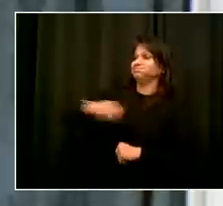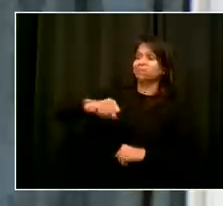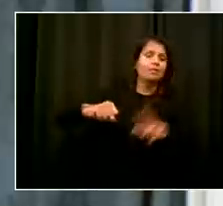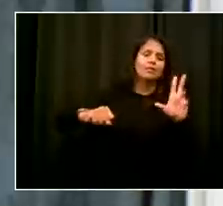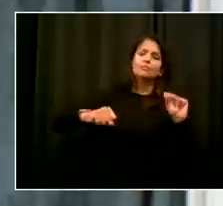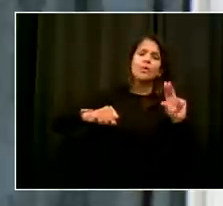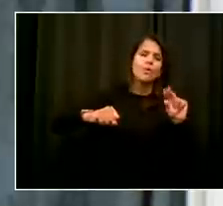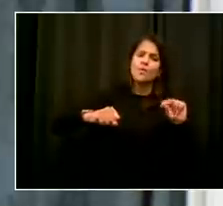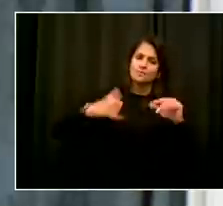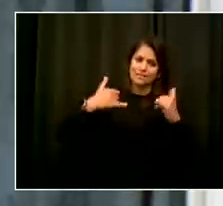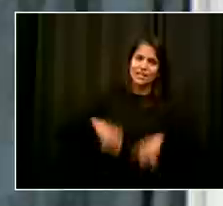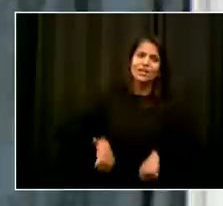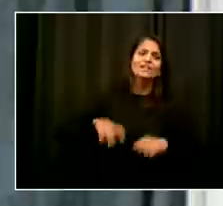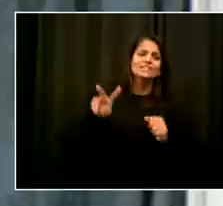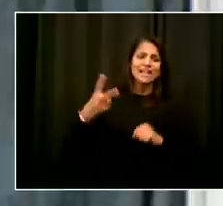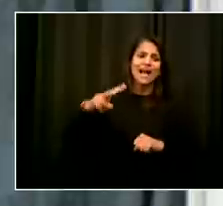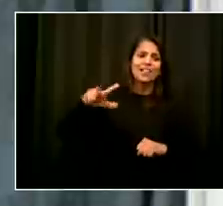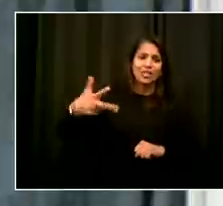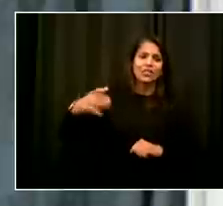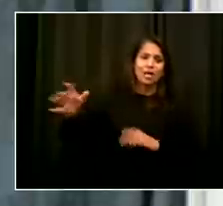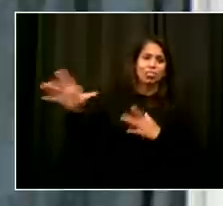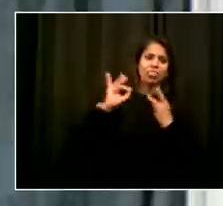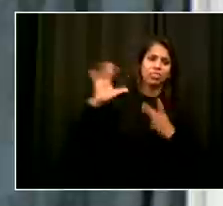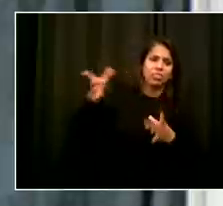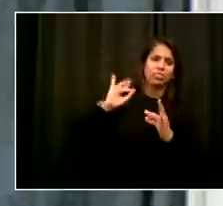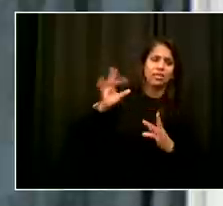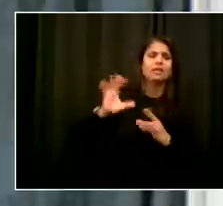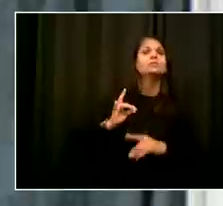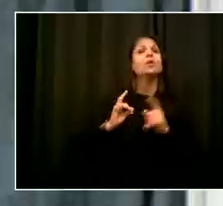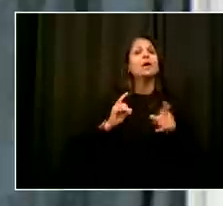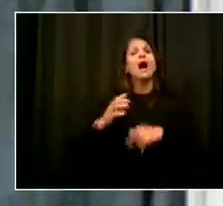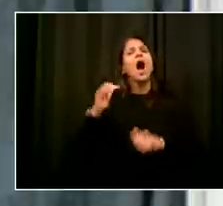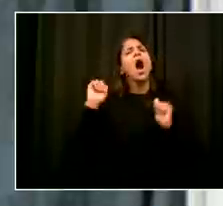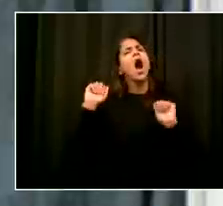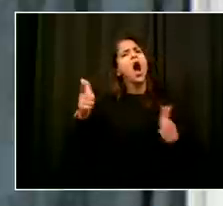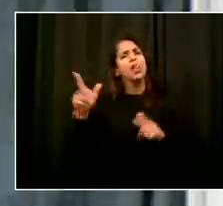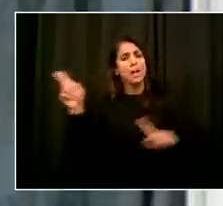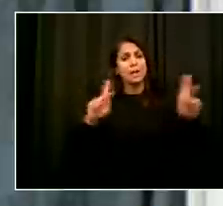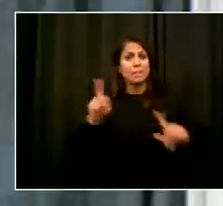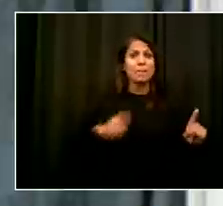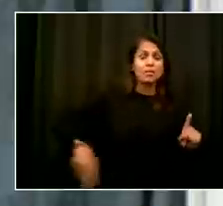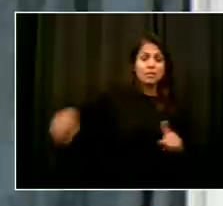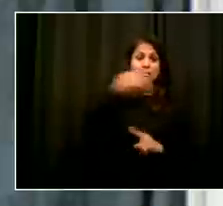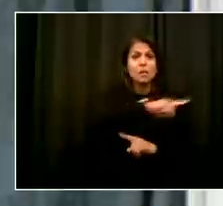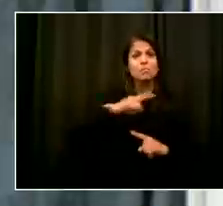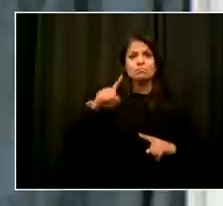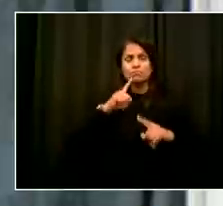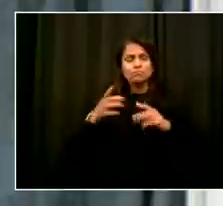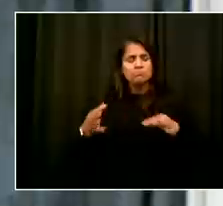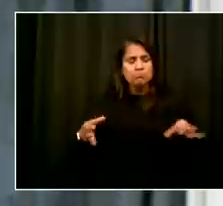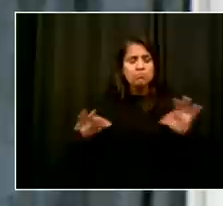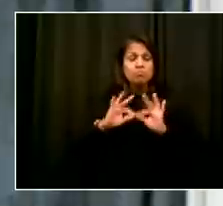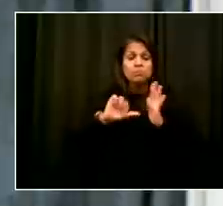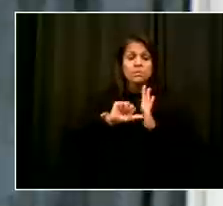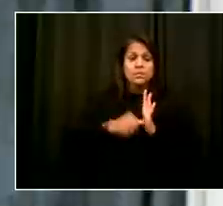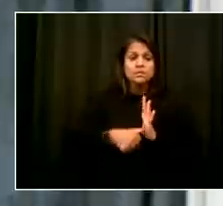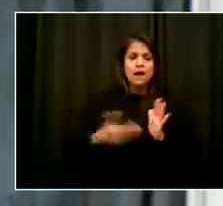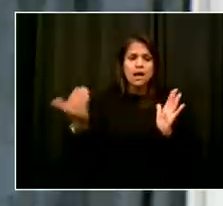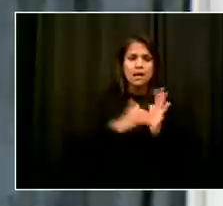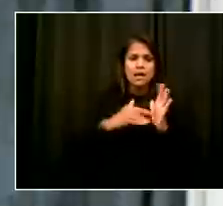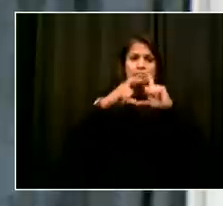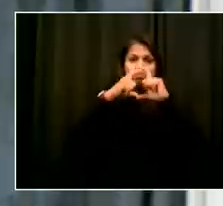mask, making sure that you're distancing, washing your hands frequently, et cetera, those things